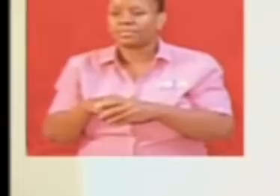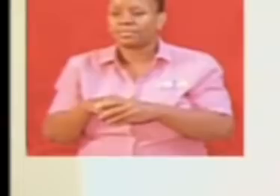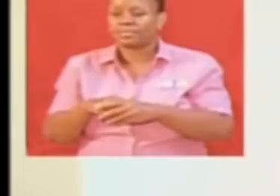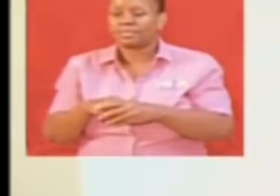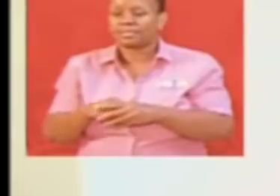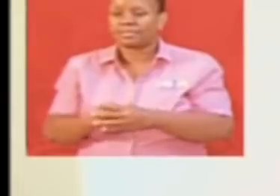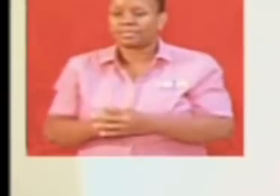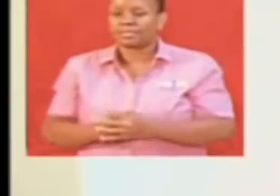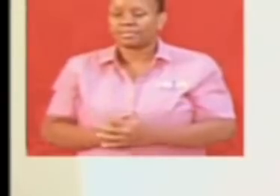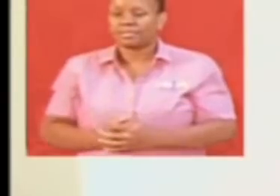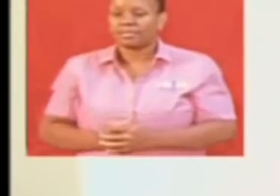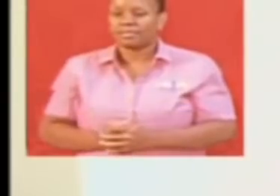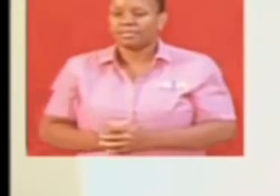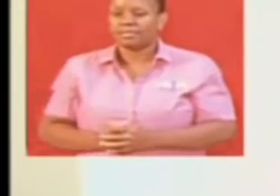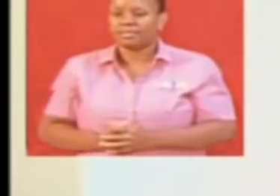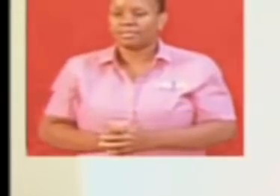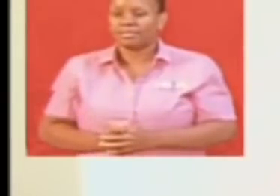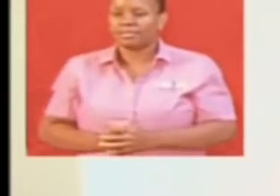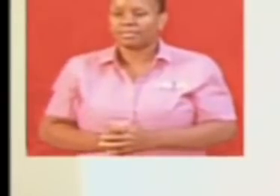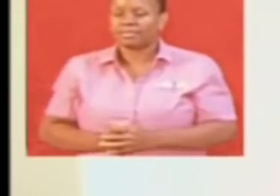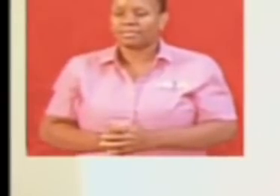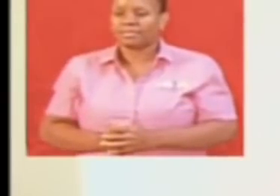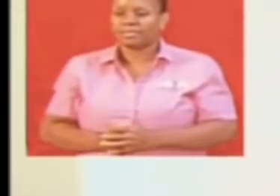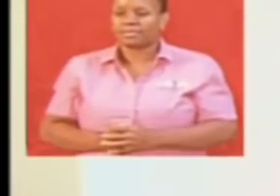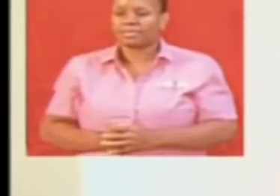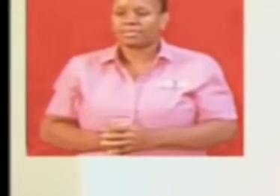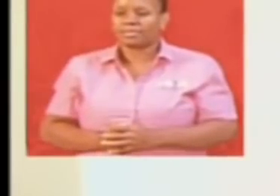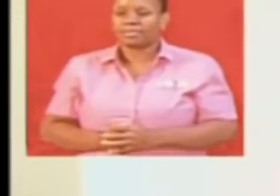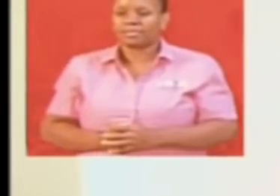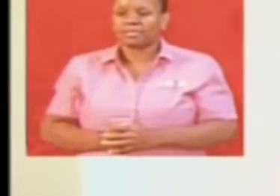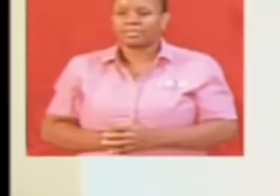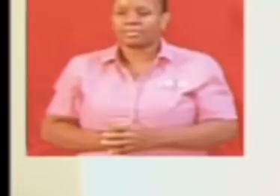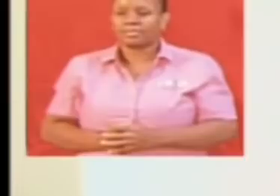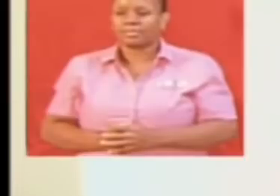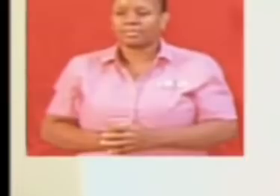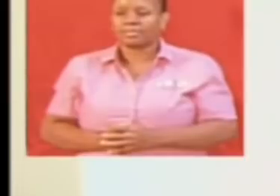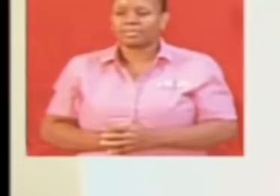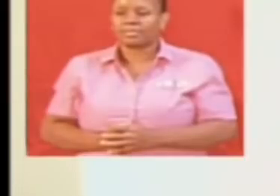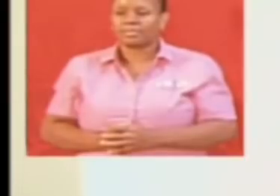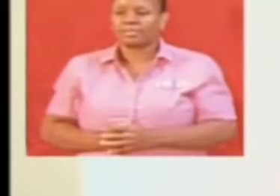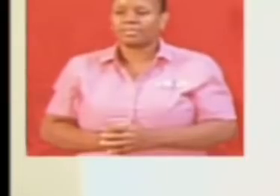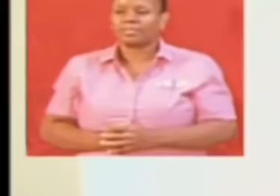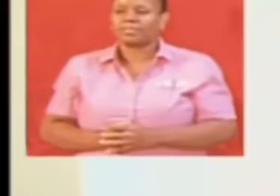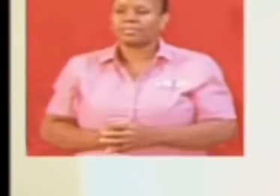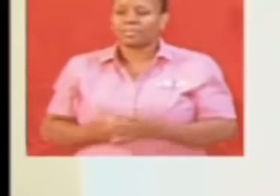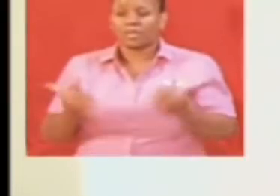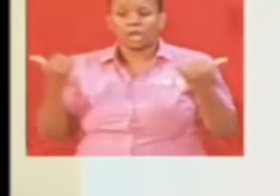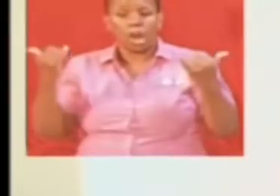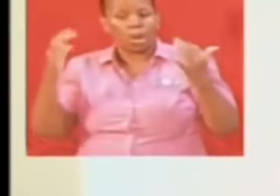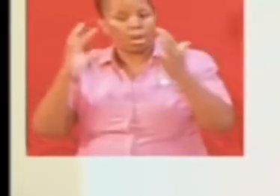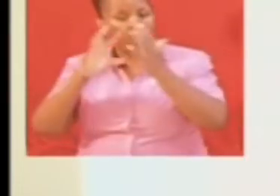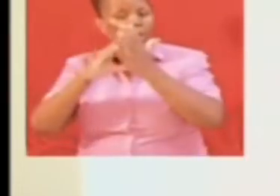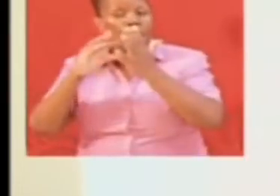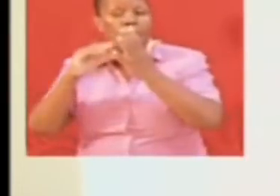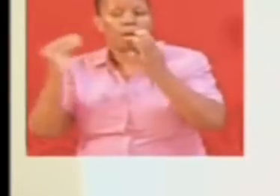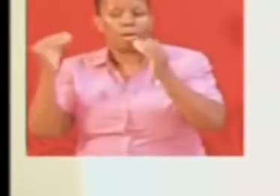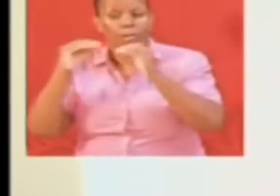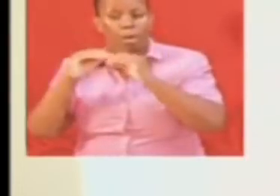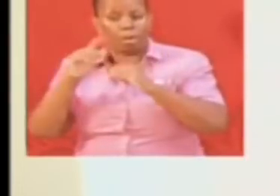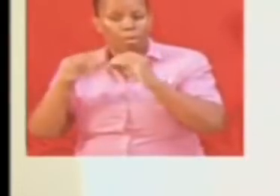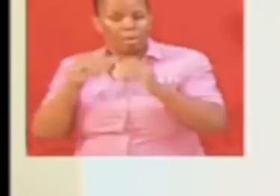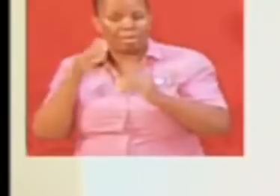I expect that as I learn more about what is happening in the area of